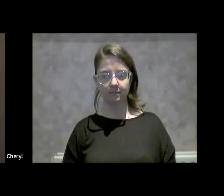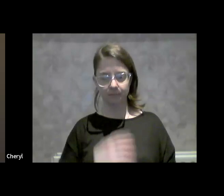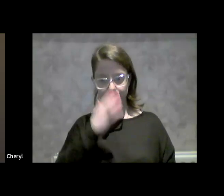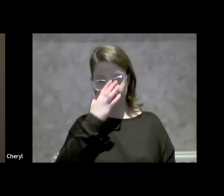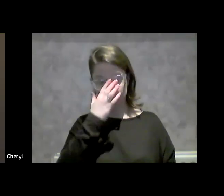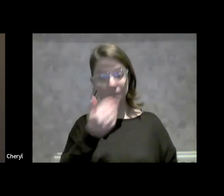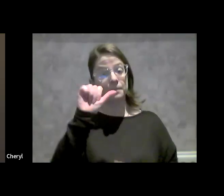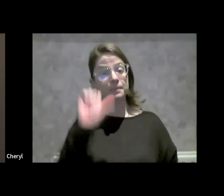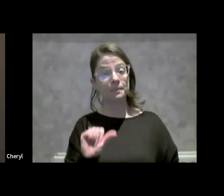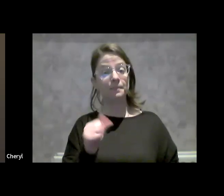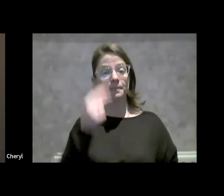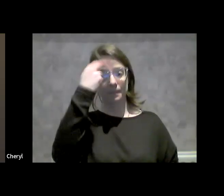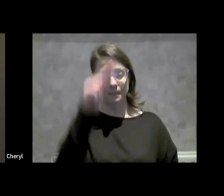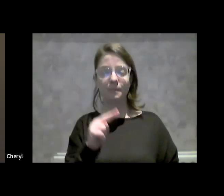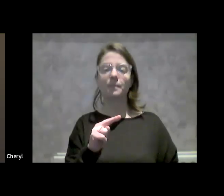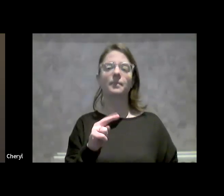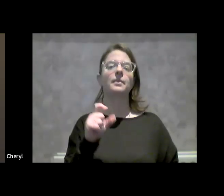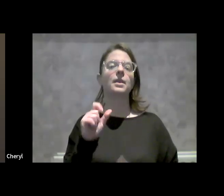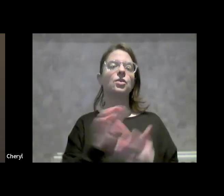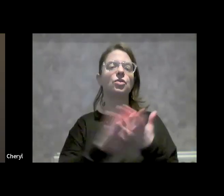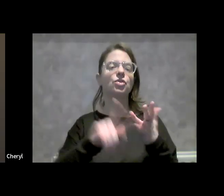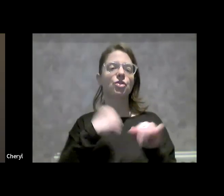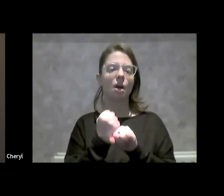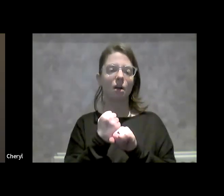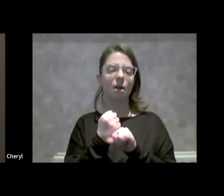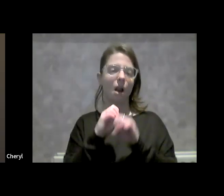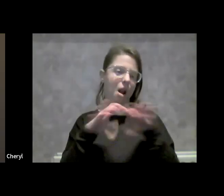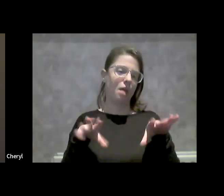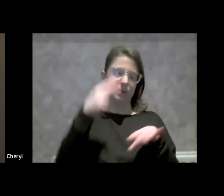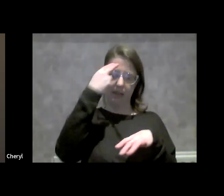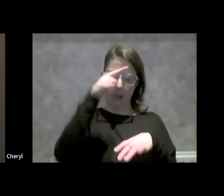This one is called Chog and the Lost Name.